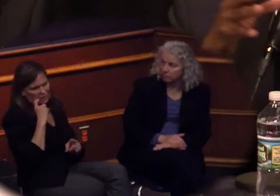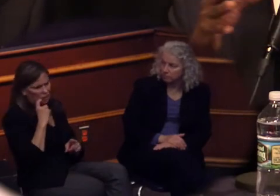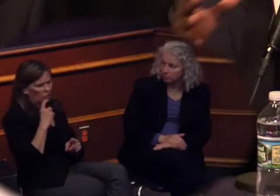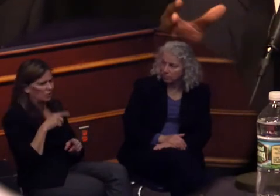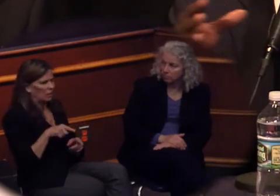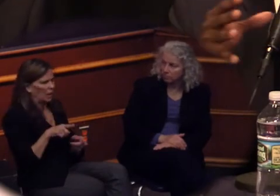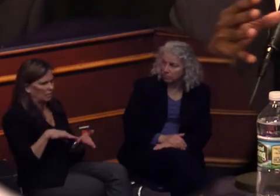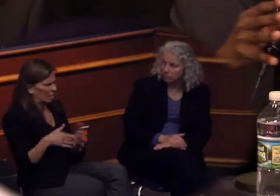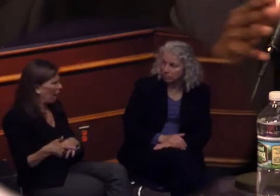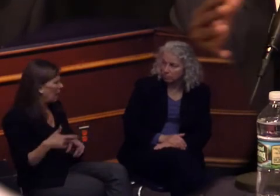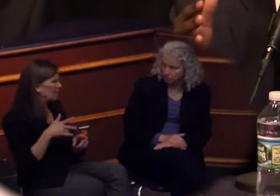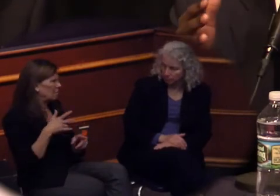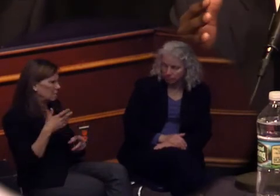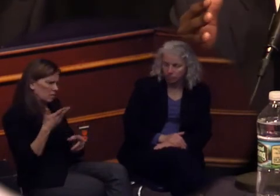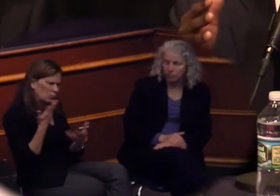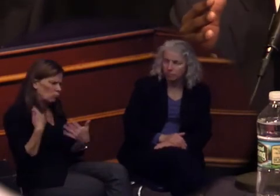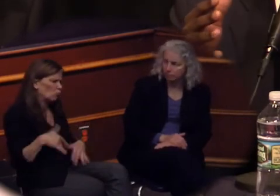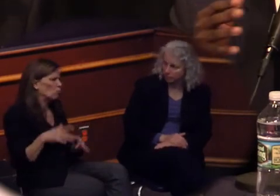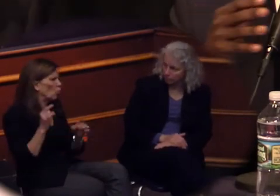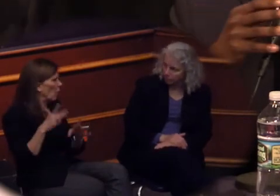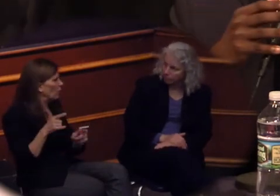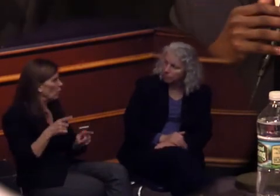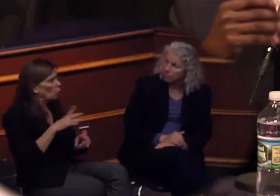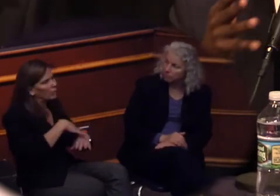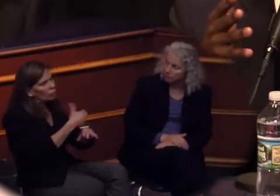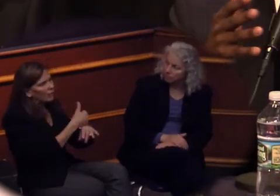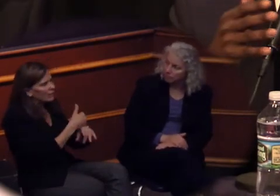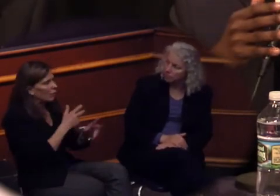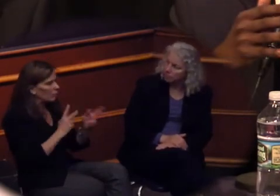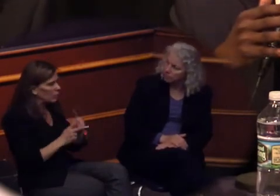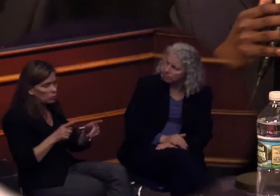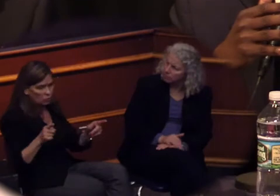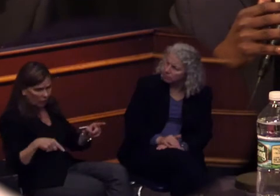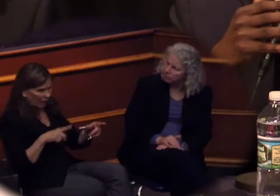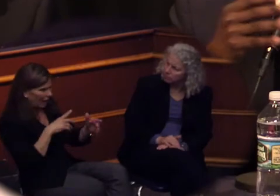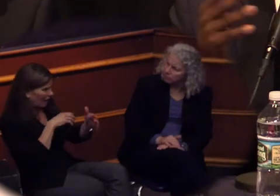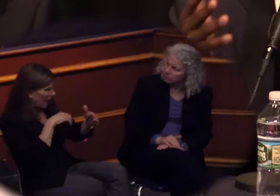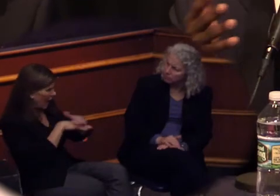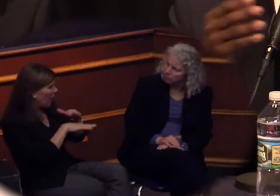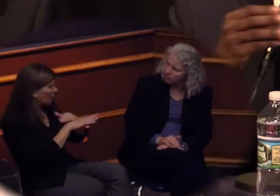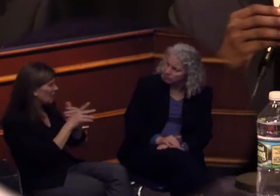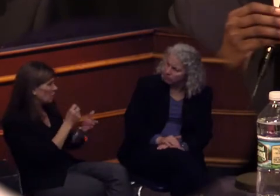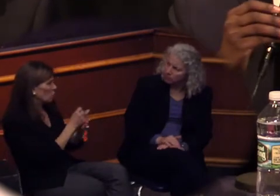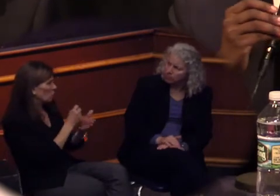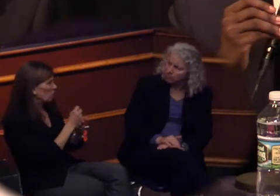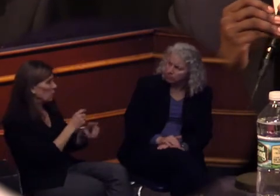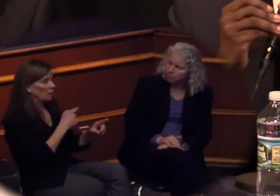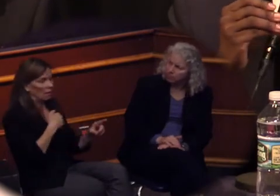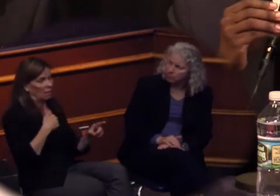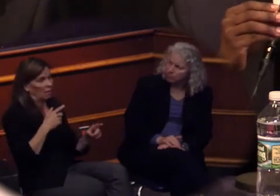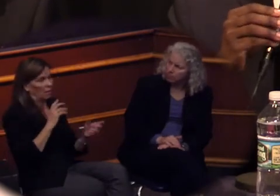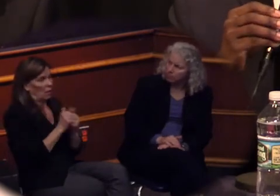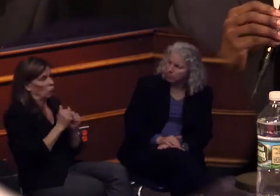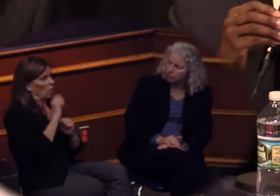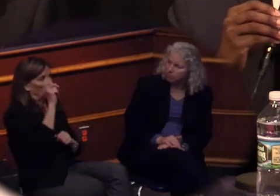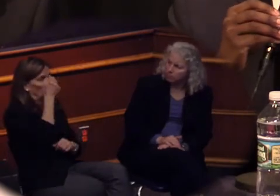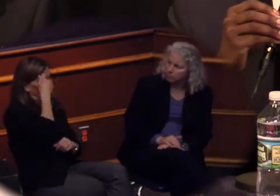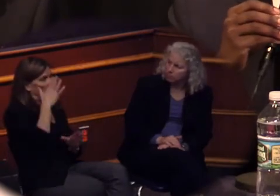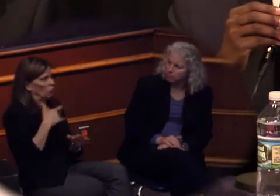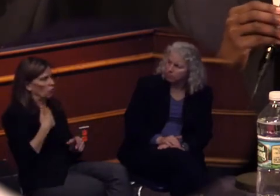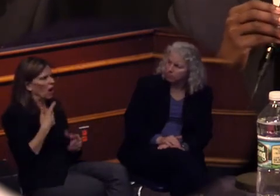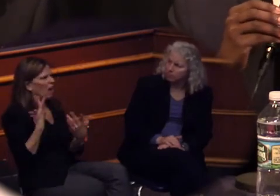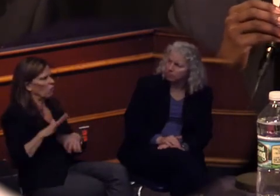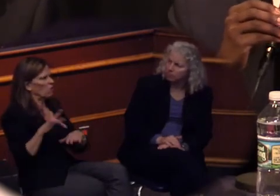We put measures in place to try to access people, give people access to treatment. As a gubernatorial candidate, I've been to over 170